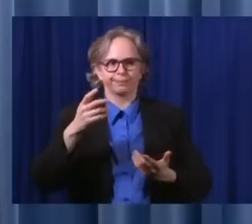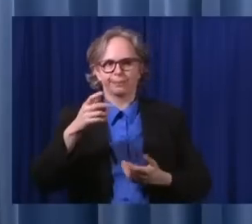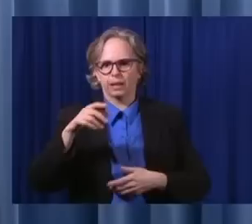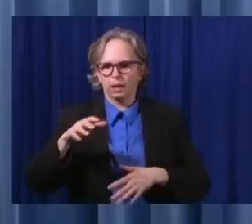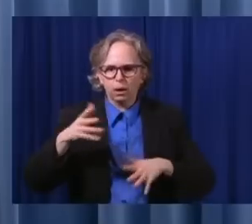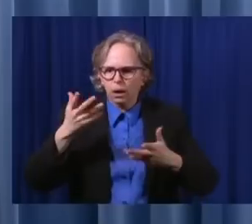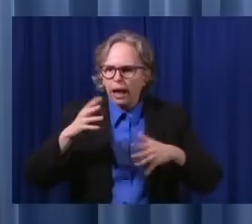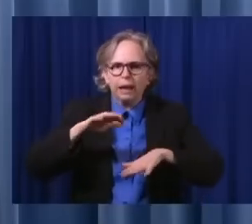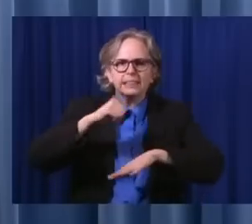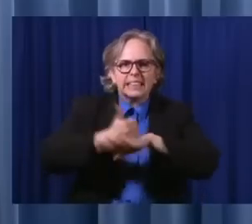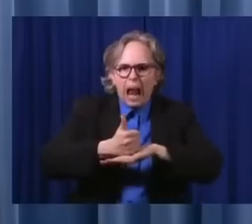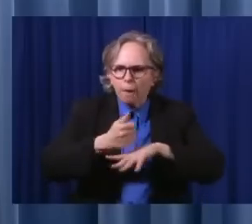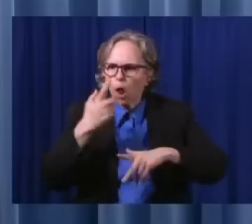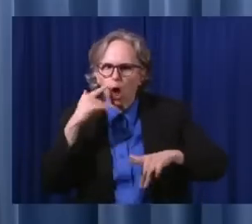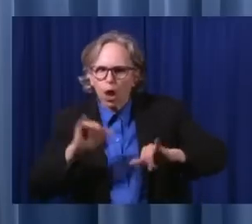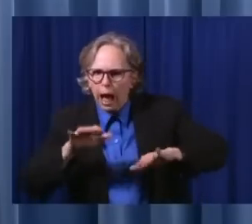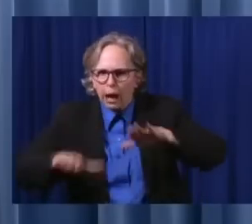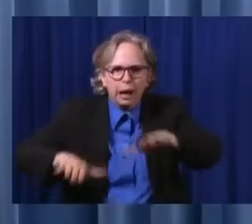differently.